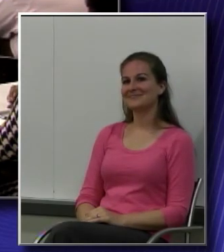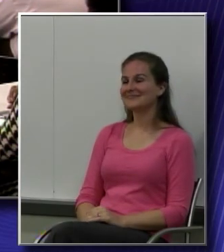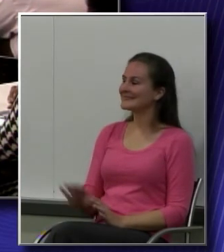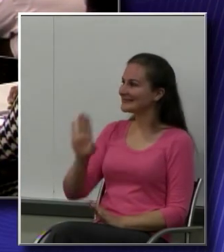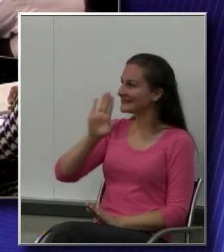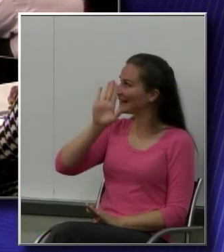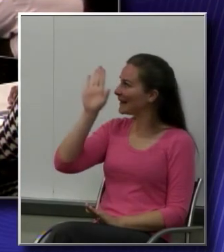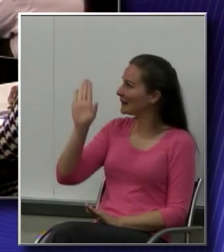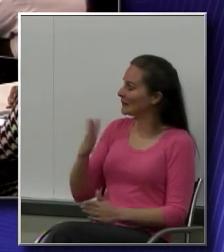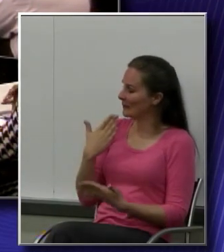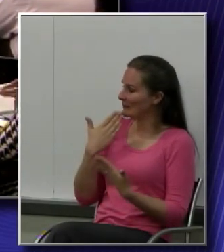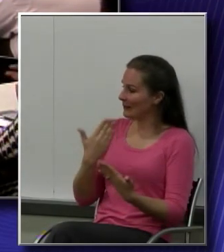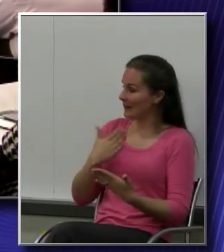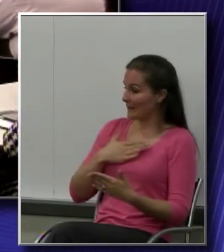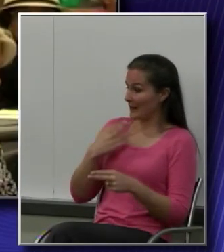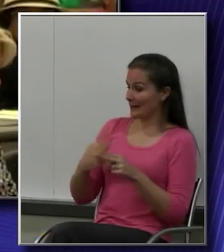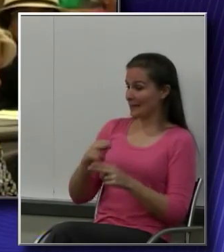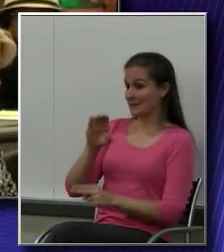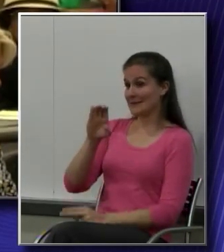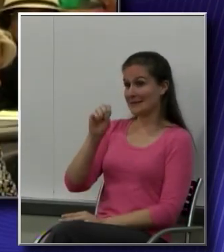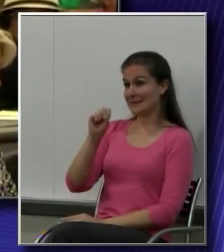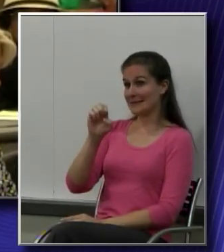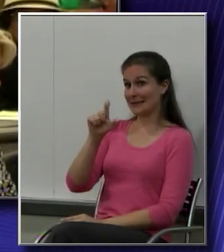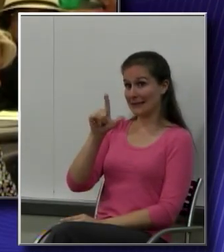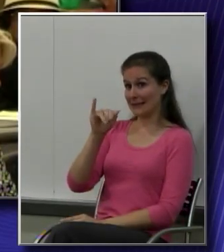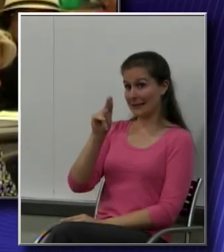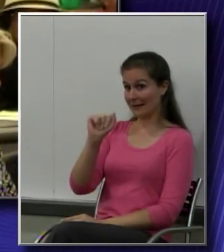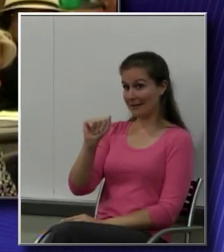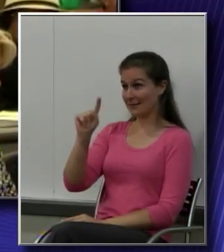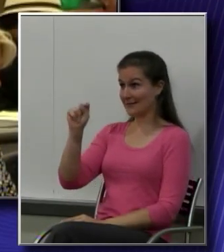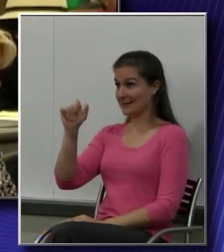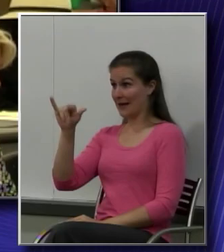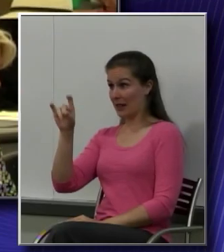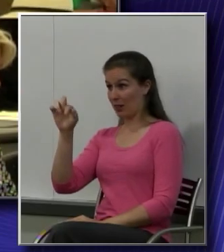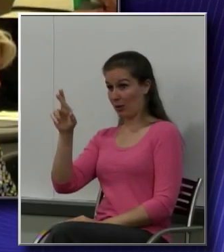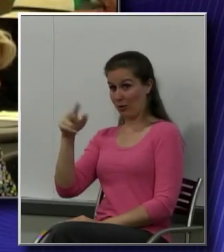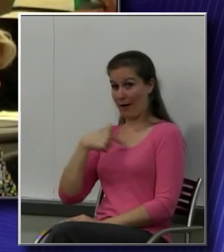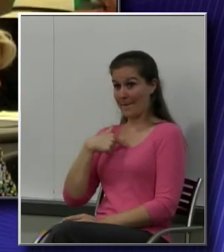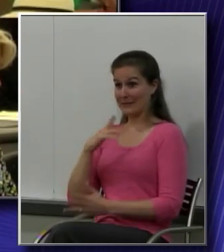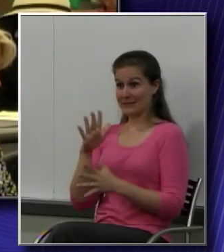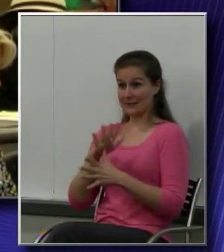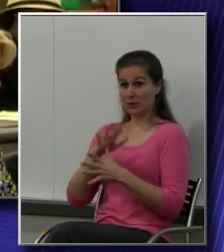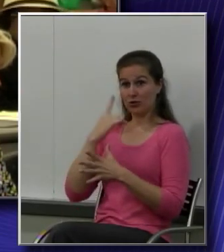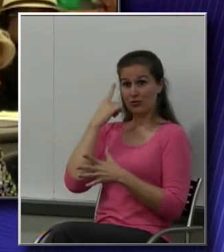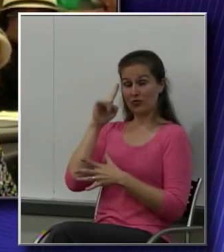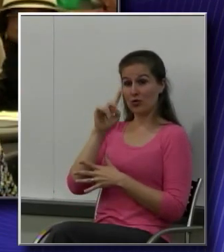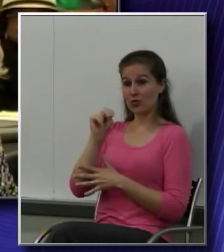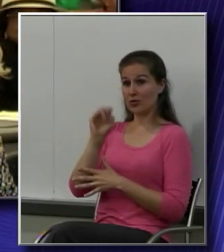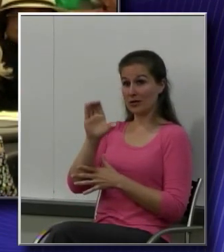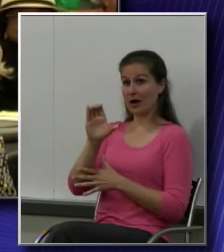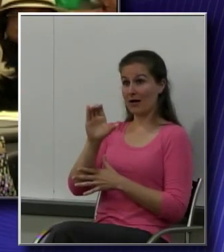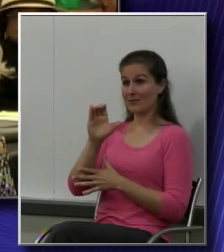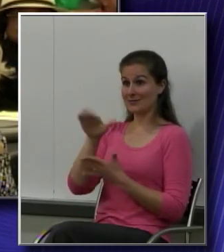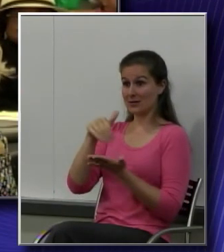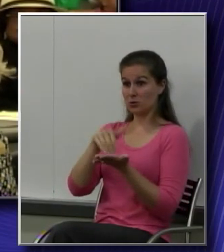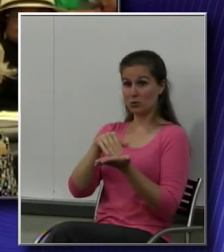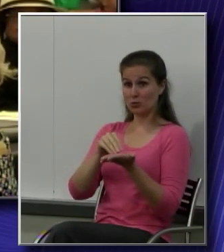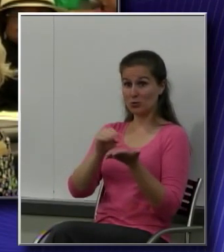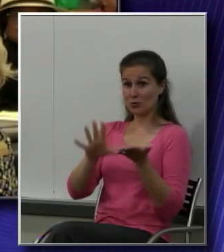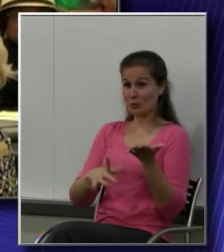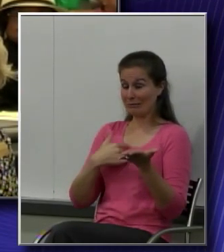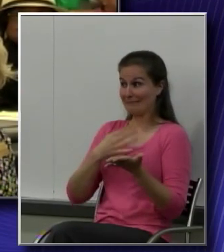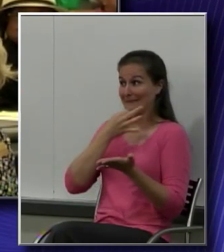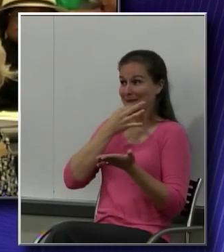Hello, thank you. My name is Salima Taylor. I am a senior North Carolina Central student, graduating